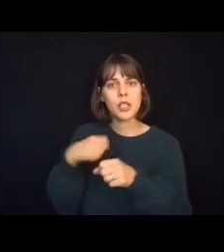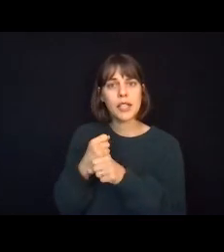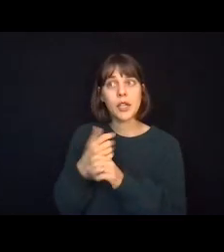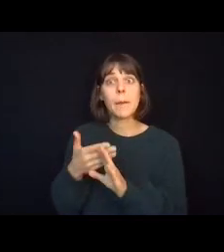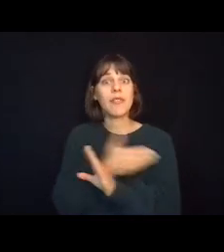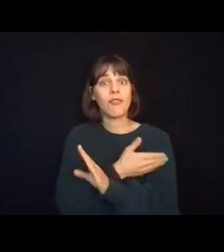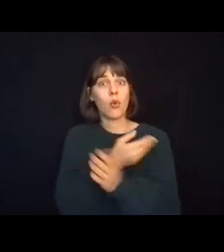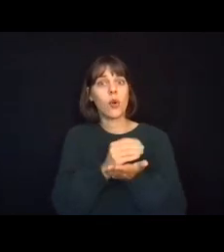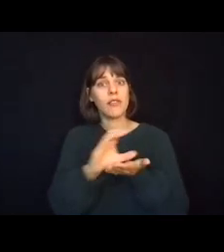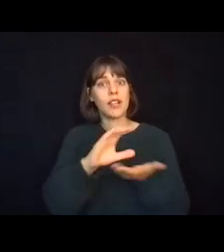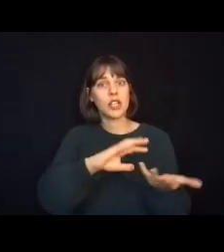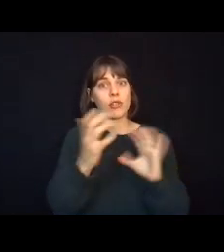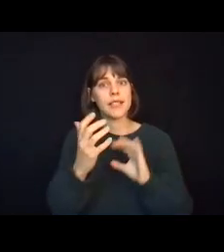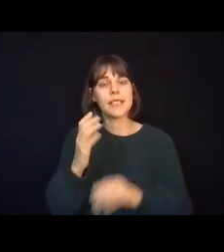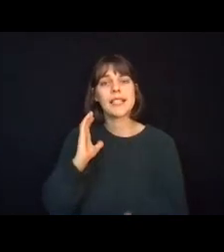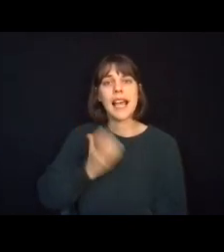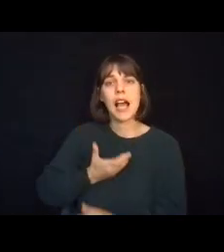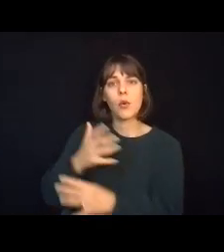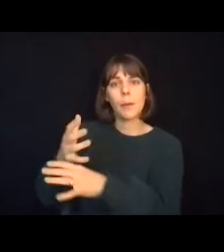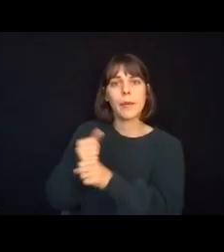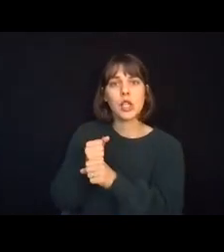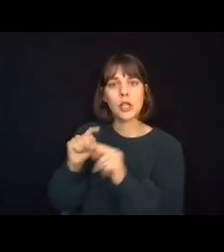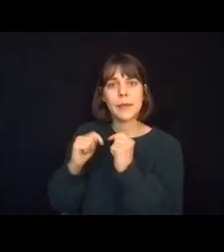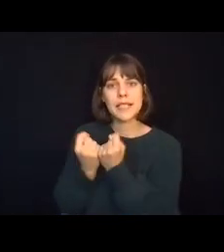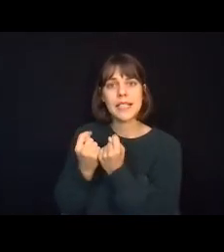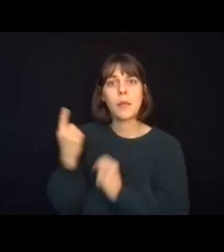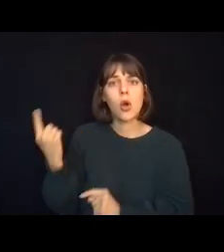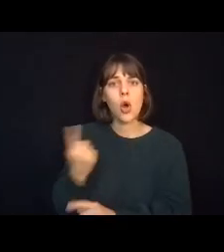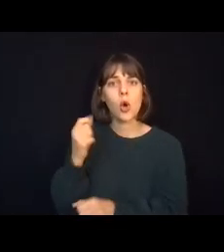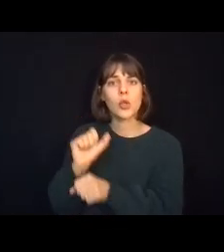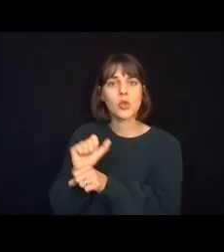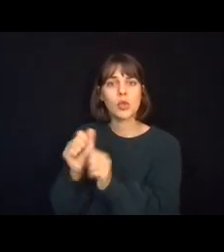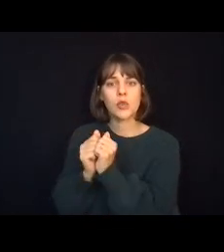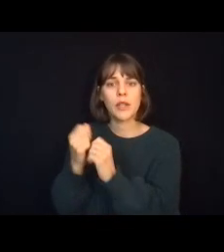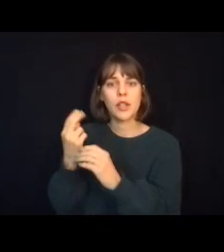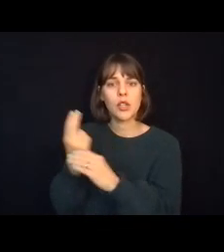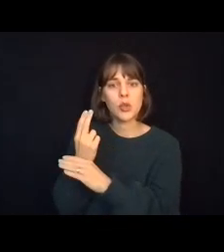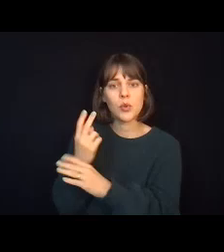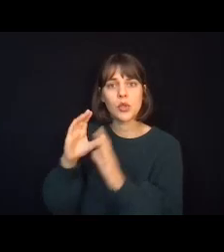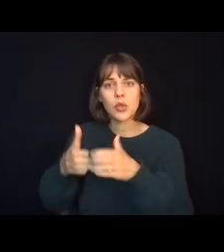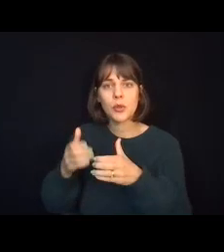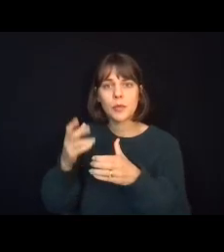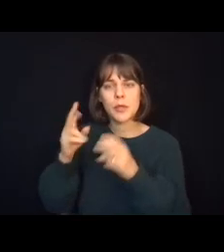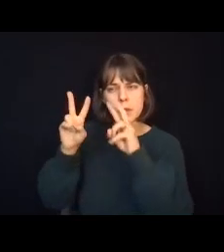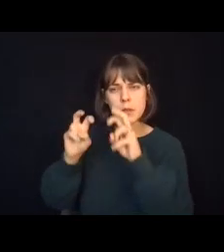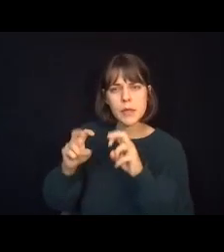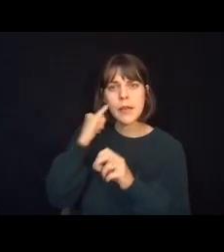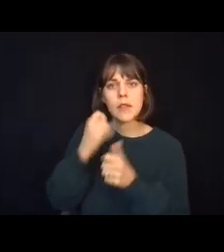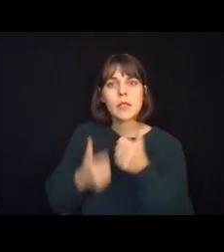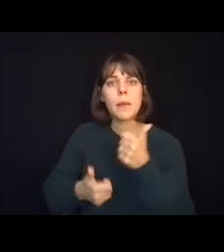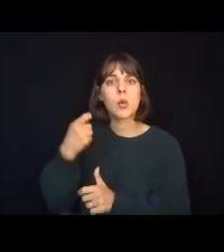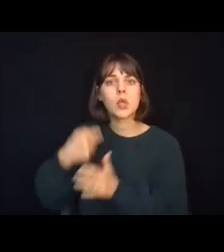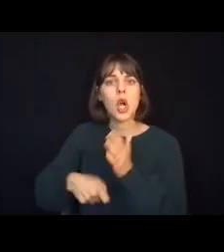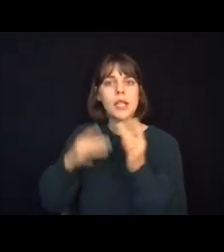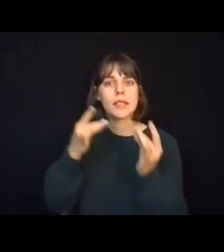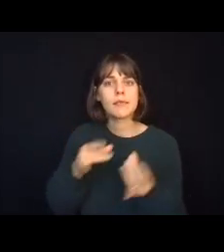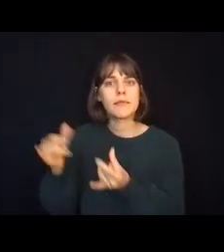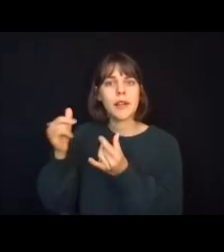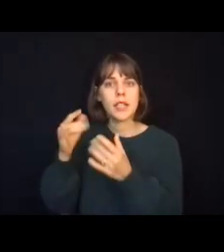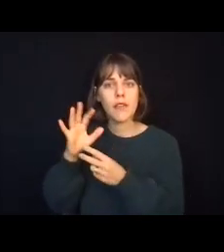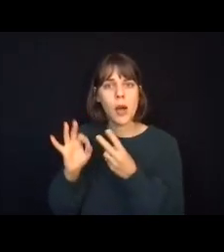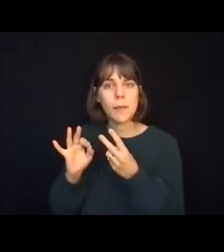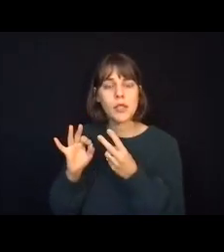the funding crisis, our procurement team always works with the user group to assess if that's the most cost-effective option. It